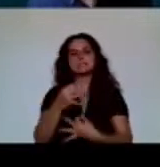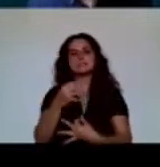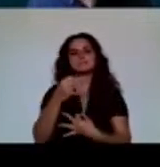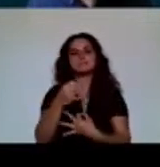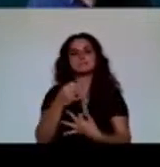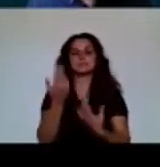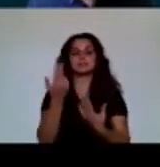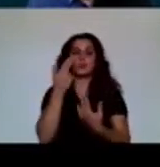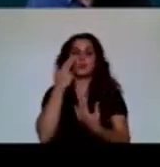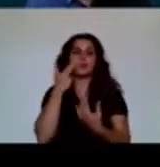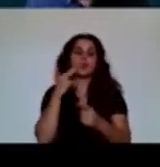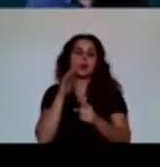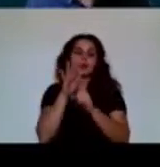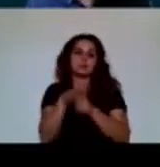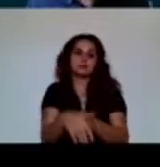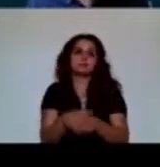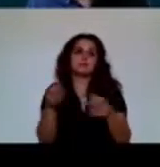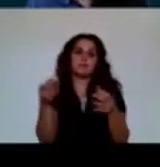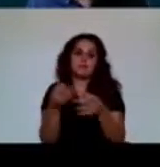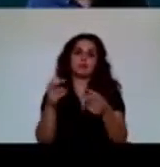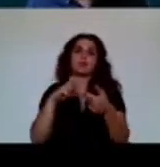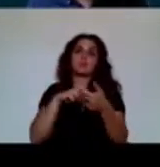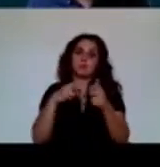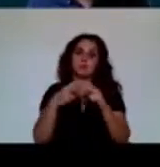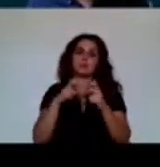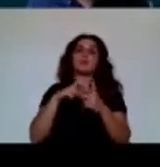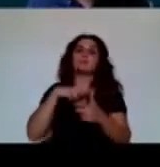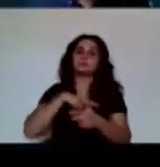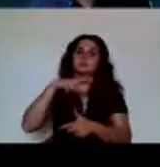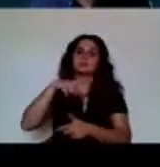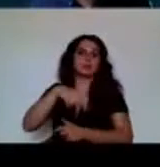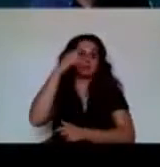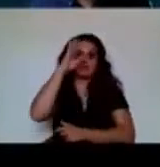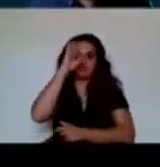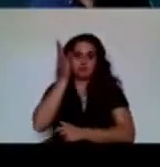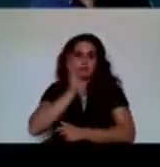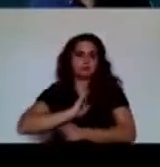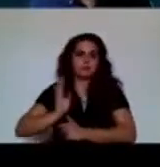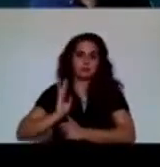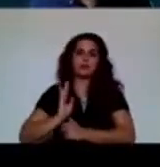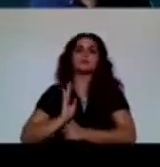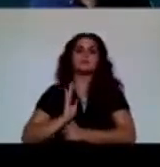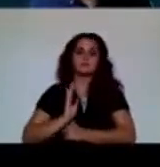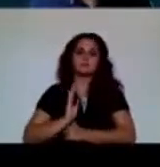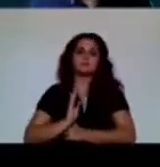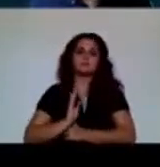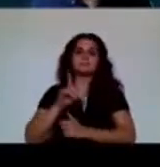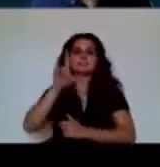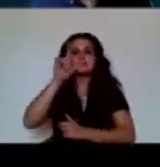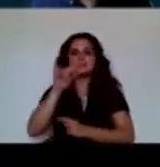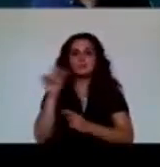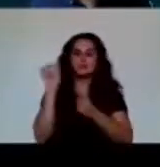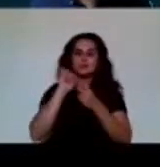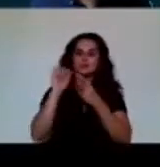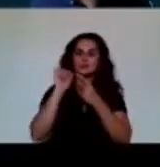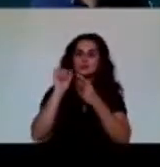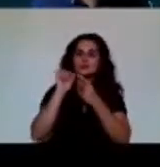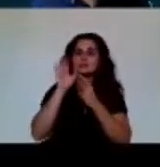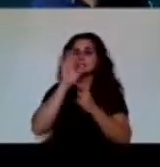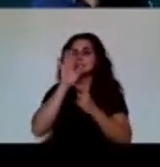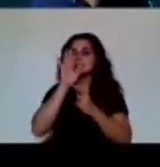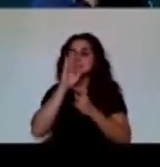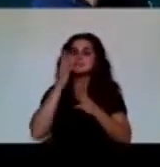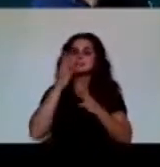that racism is, of course, a problem in Portugal, so we know that already, and more specifically that if we